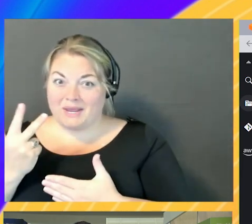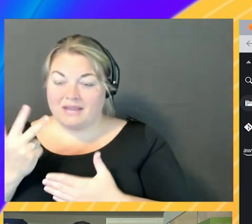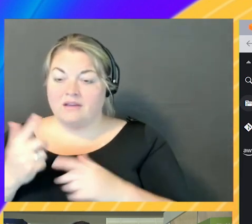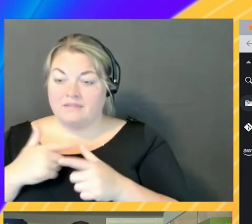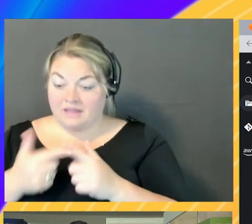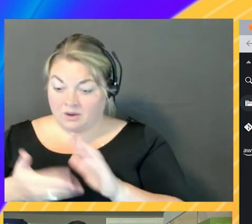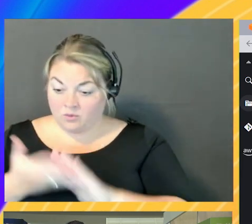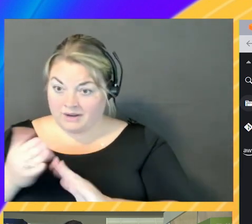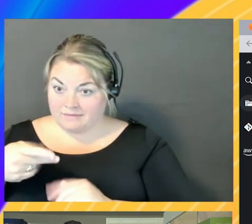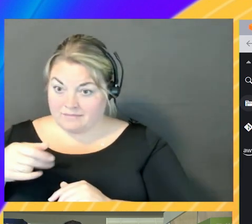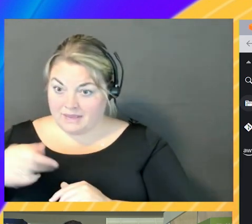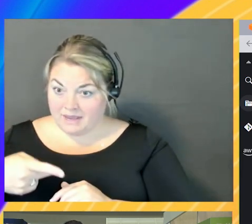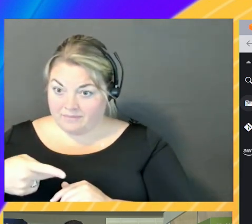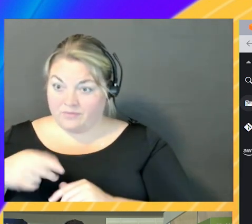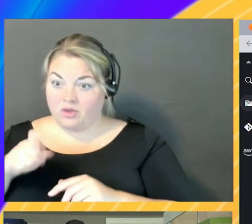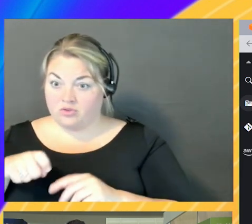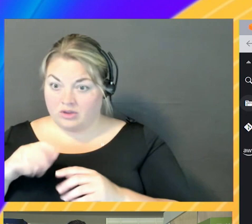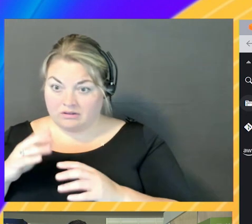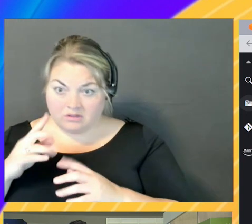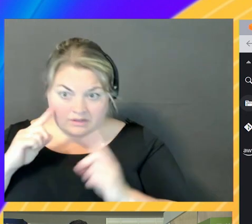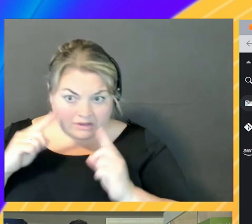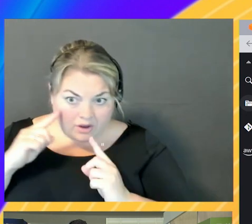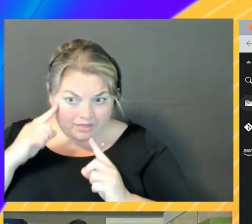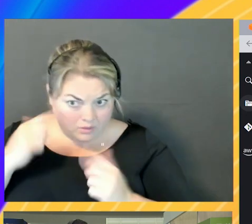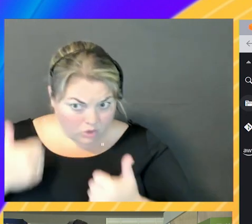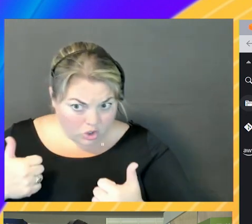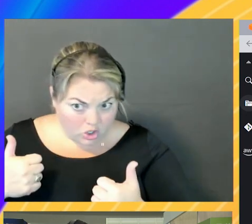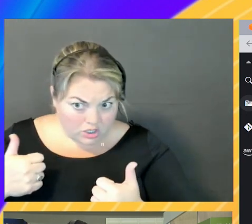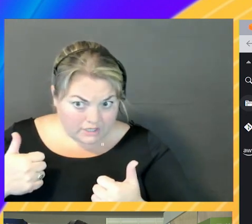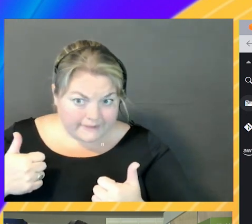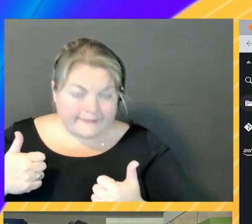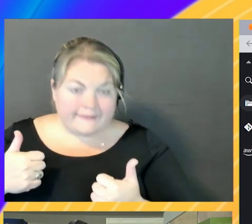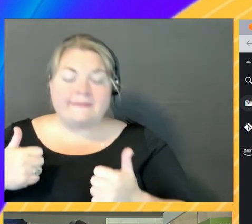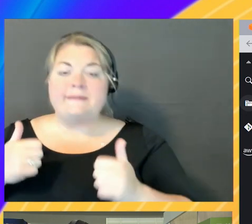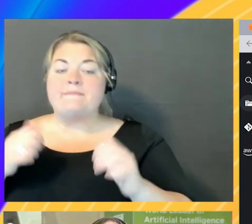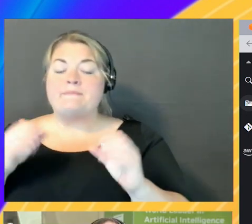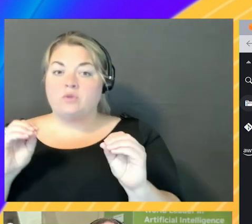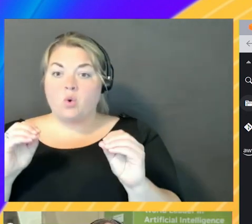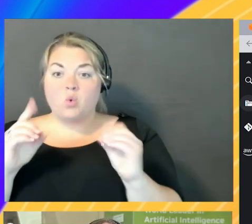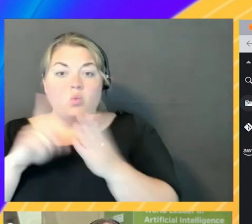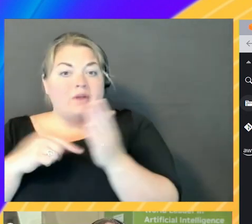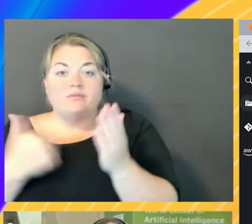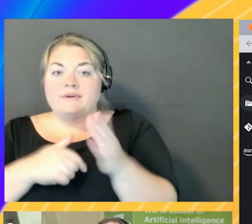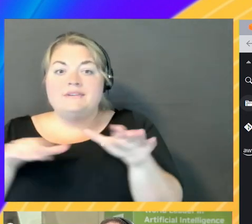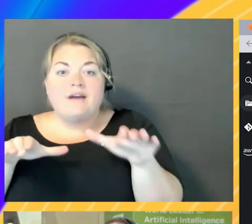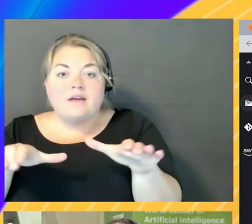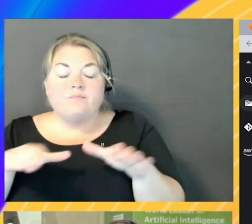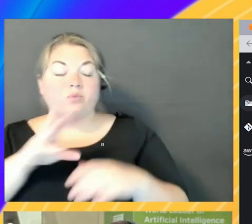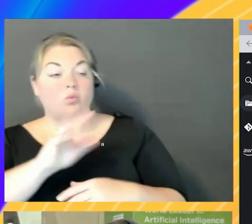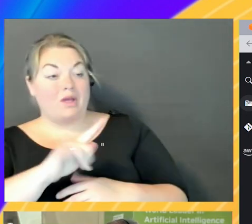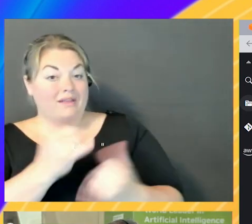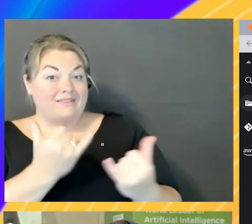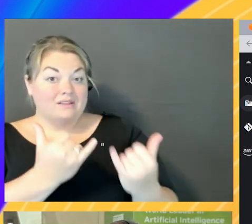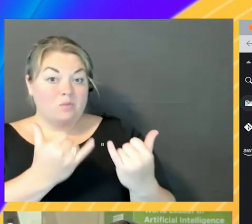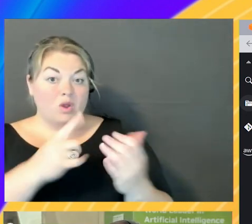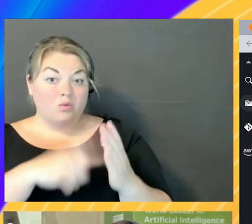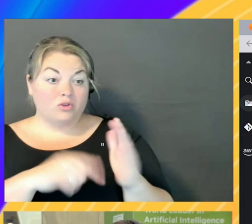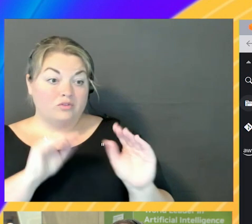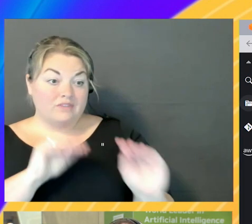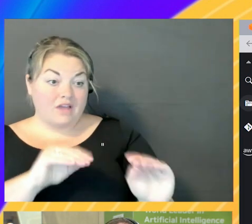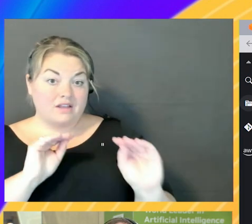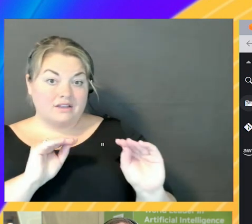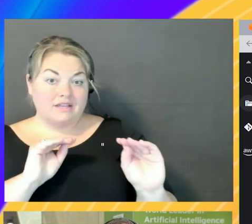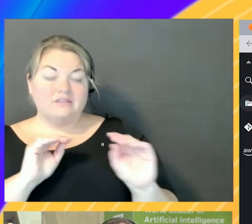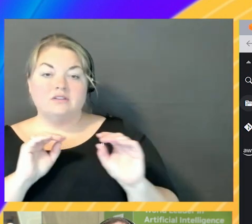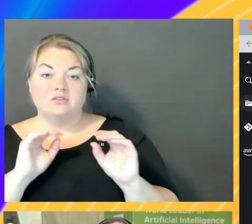should consider upgrading. I think we're good still. All right, so what have we done? So at this point, what we've done is installed the boto3 library so